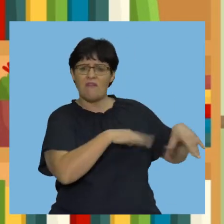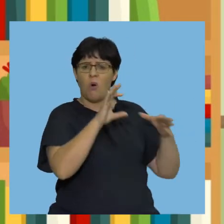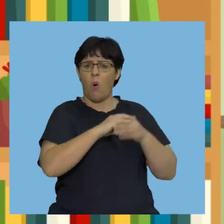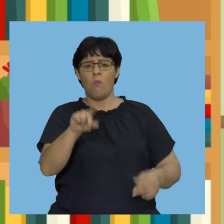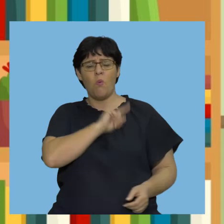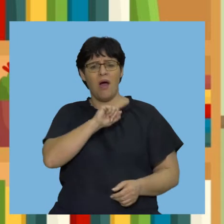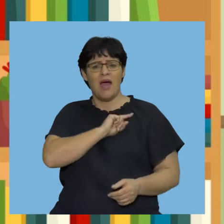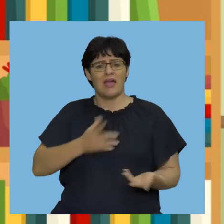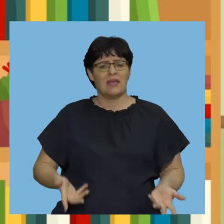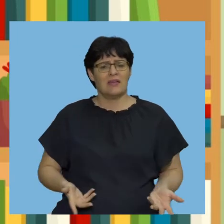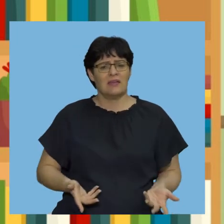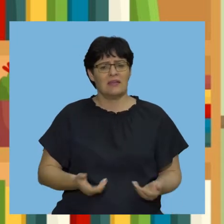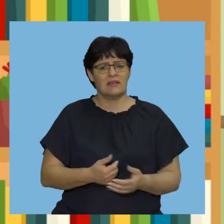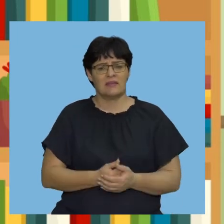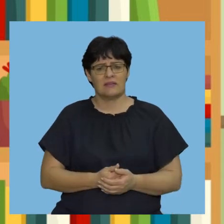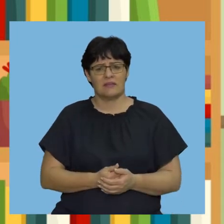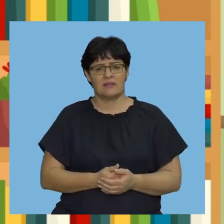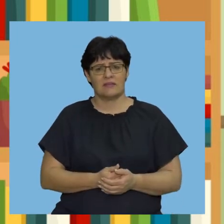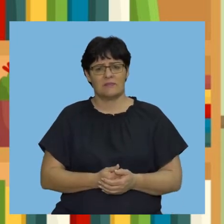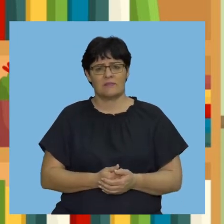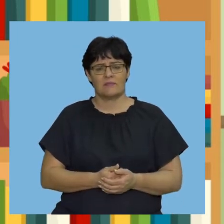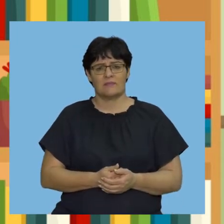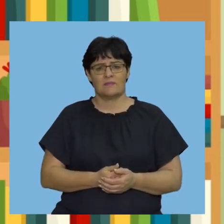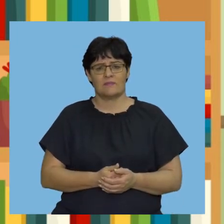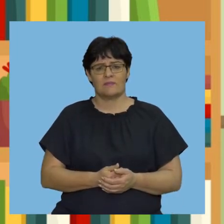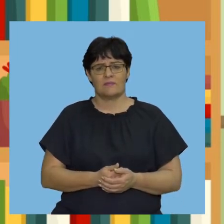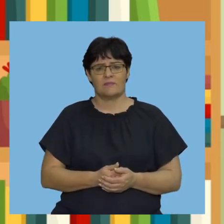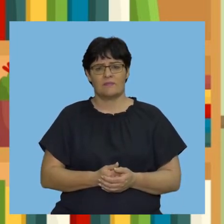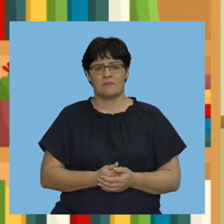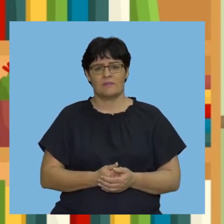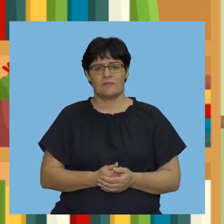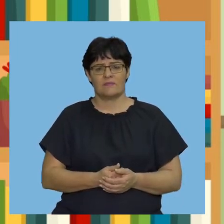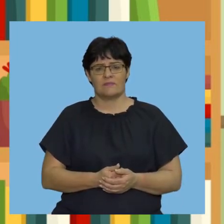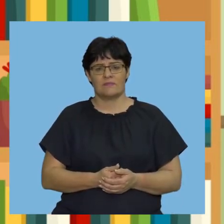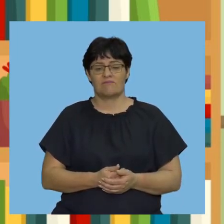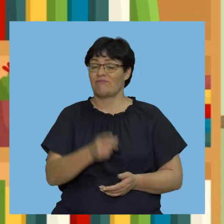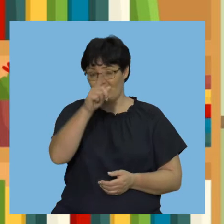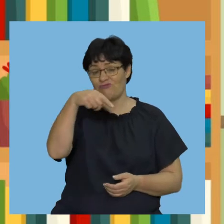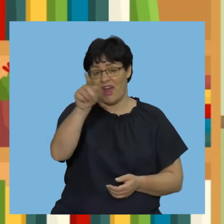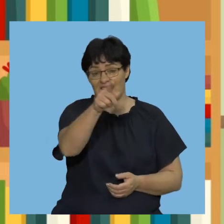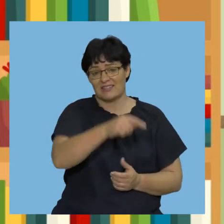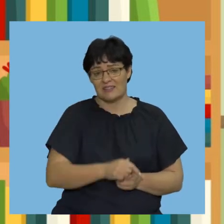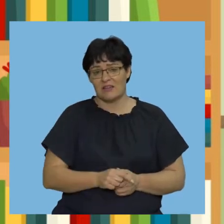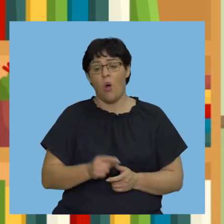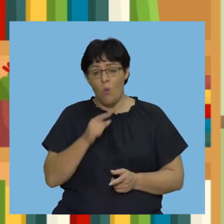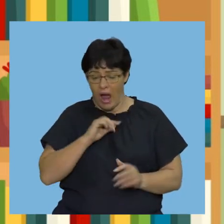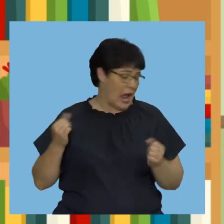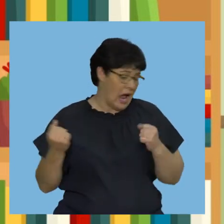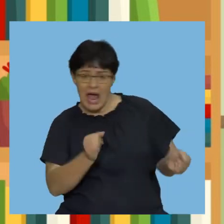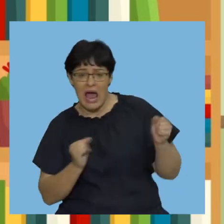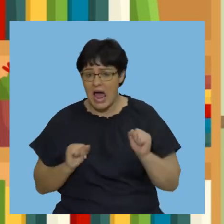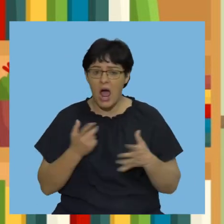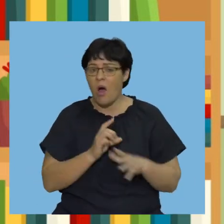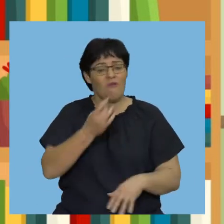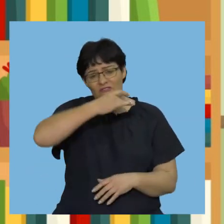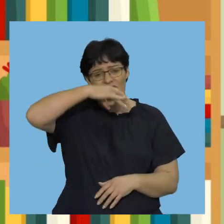repair kit at home? She was in such a hurry, so she forgot it. Correct. She was in such a hurry,